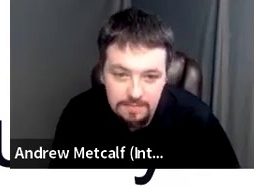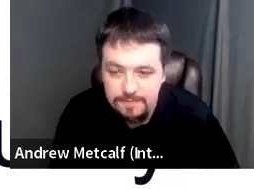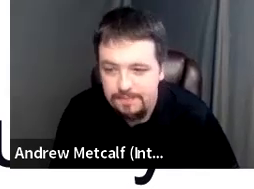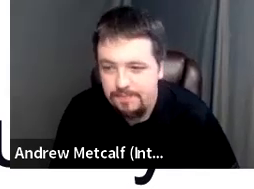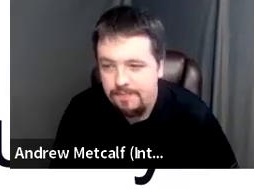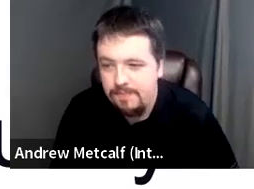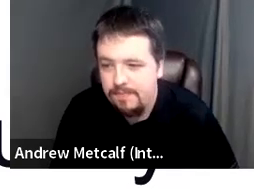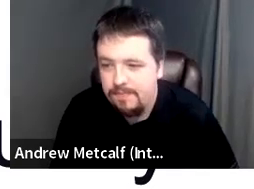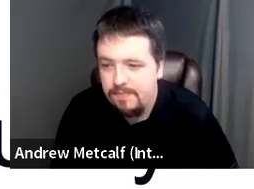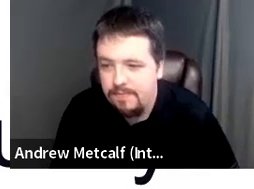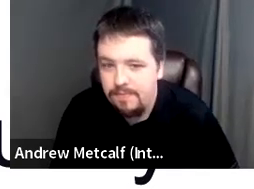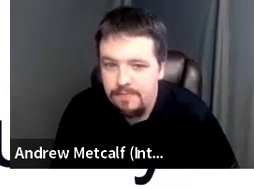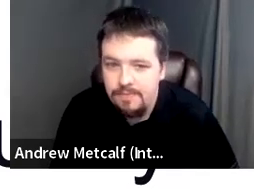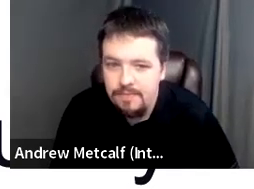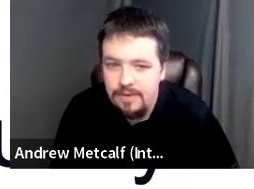verbally.